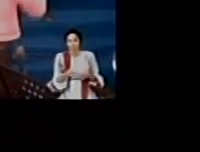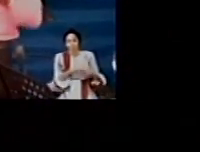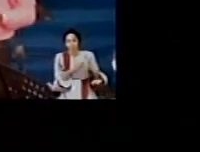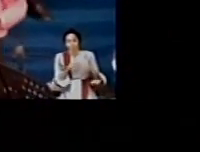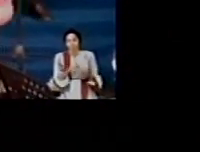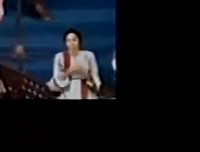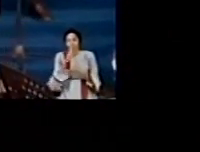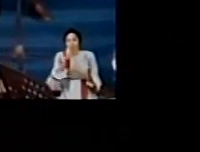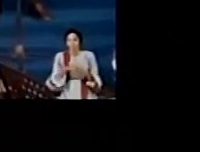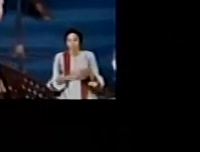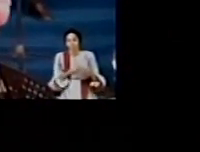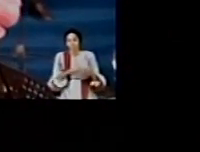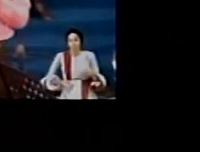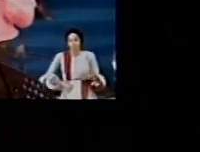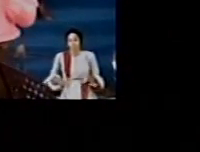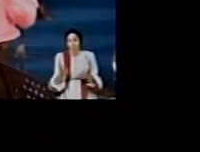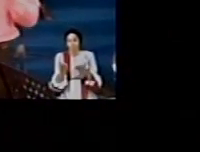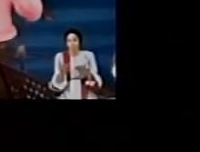the Lord wants.